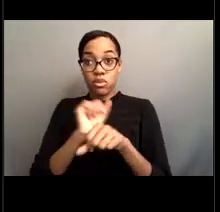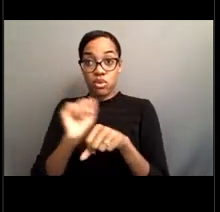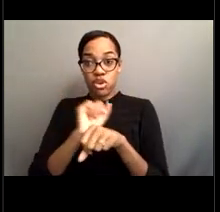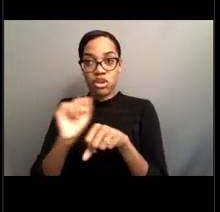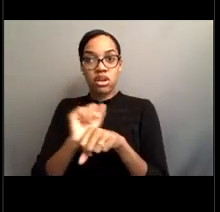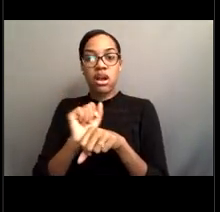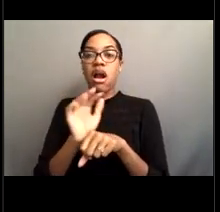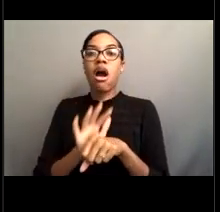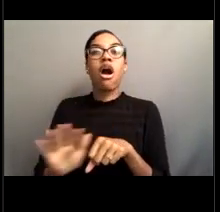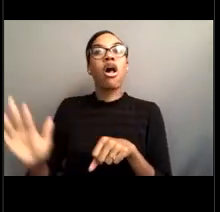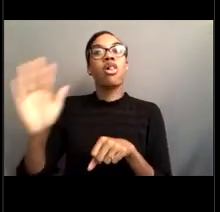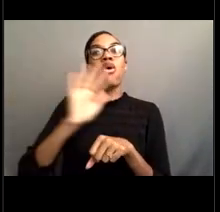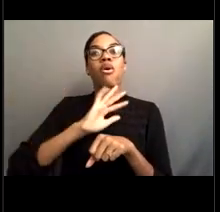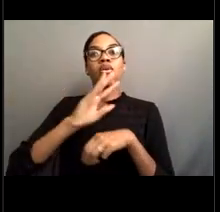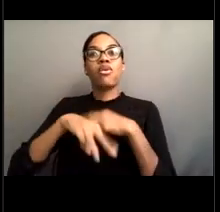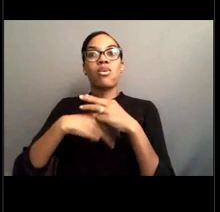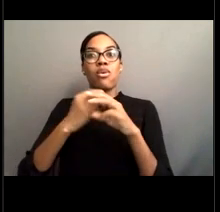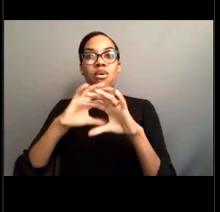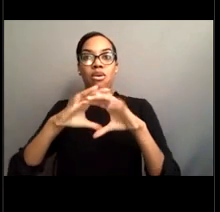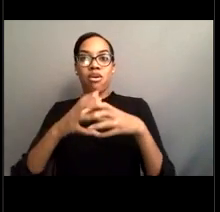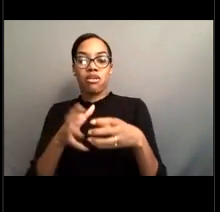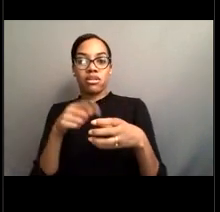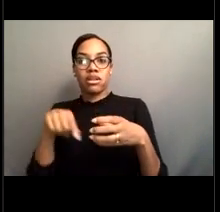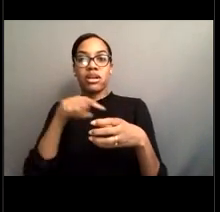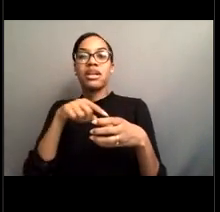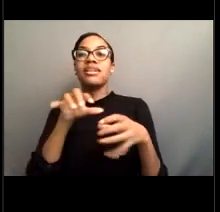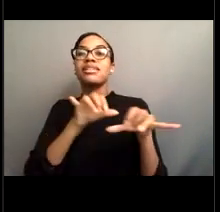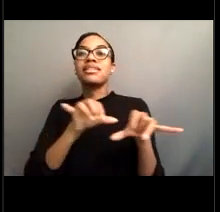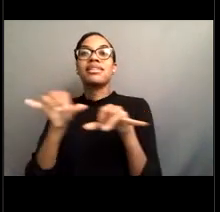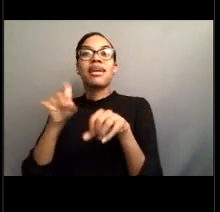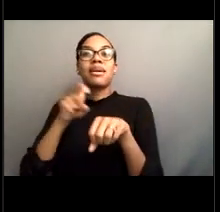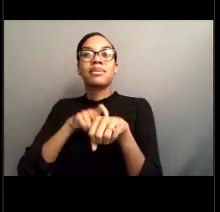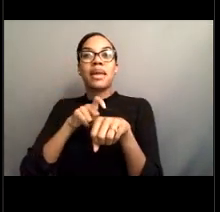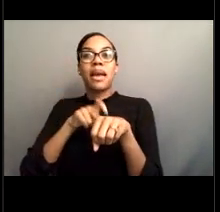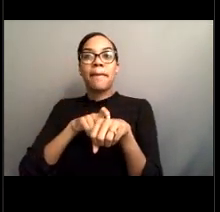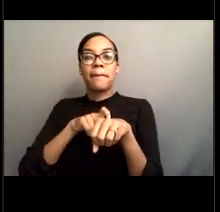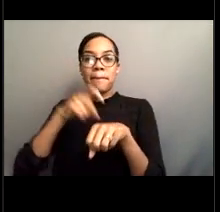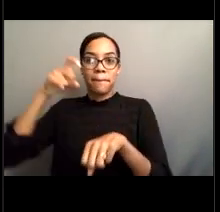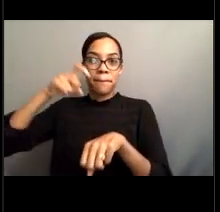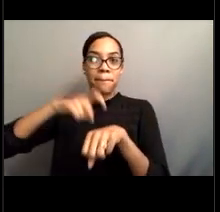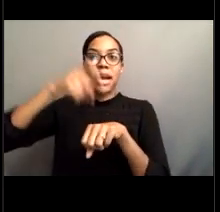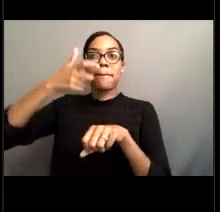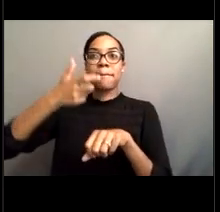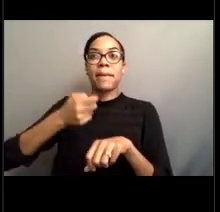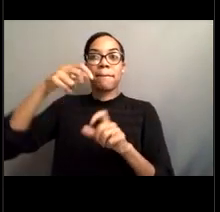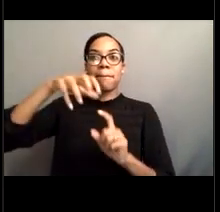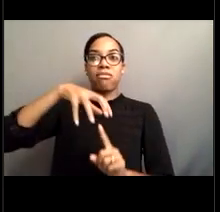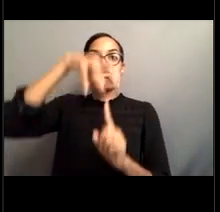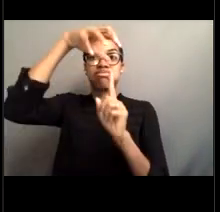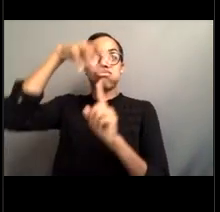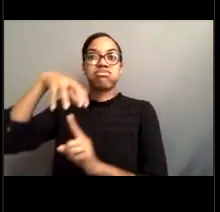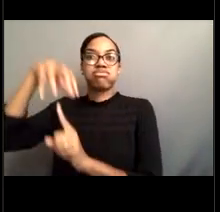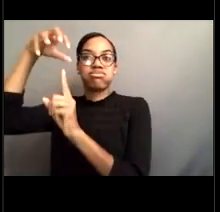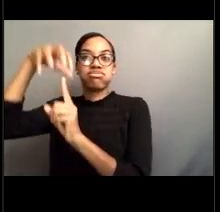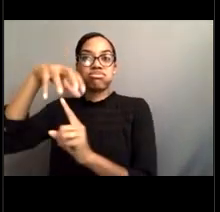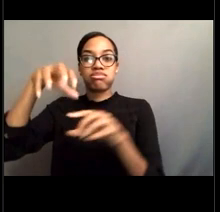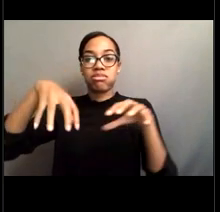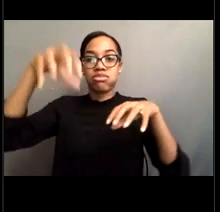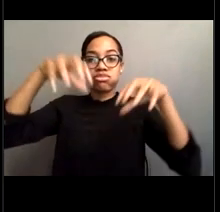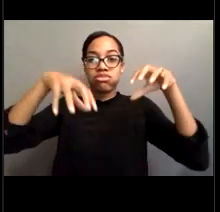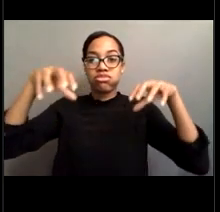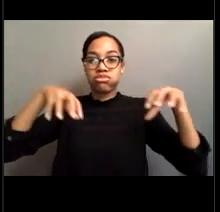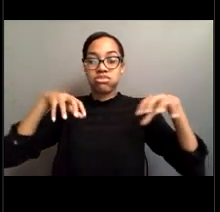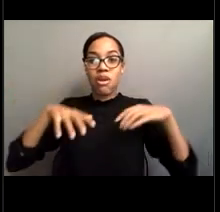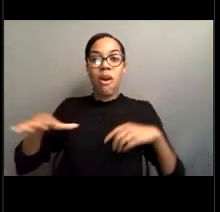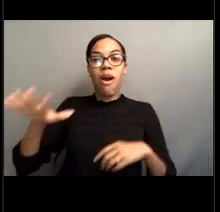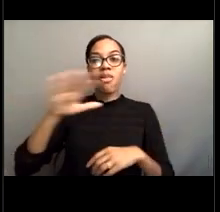same time. We call it Greenwich Mean Time. And that way we all launch weather balloons at the exact same time from